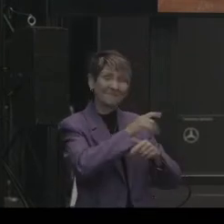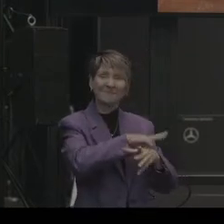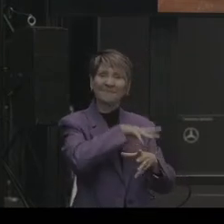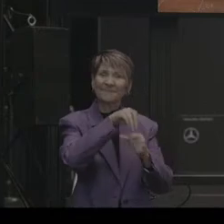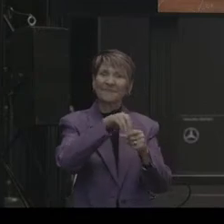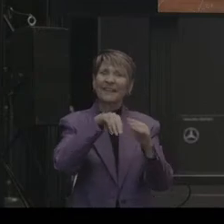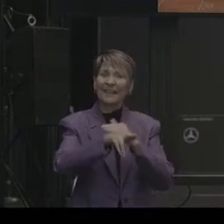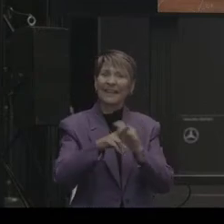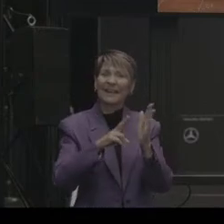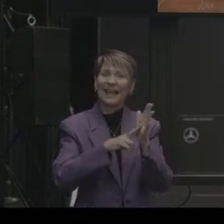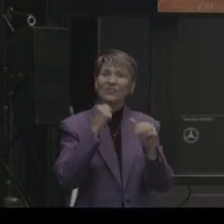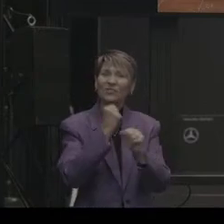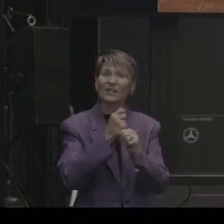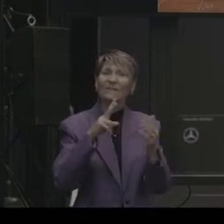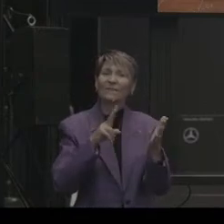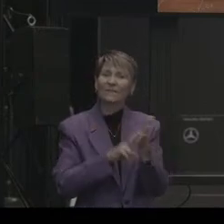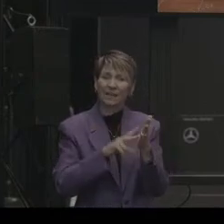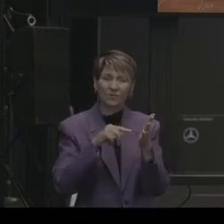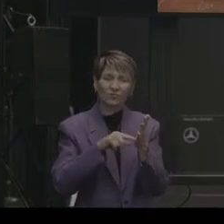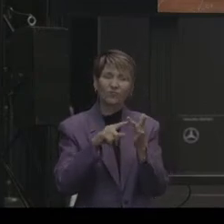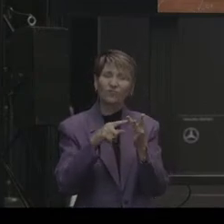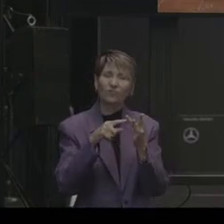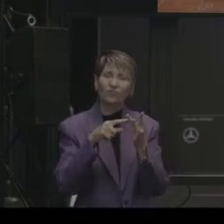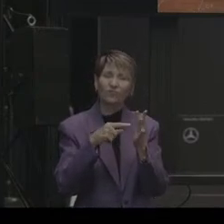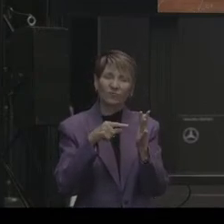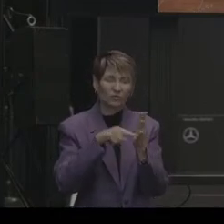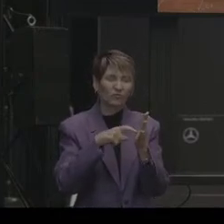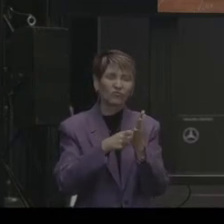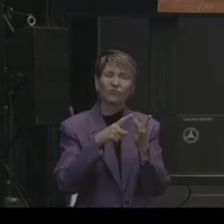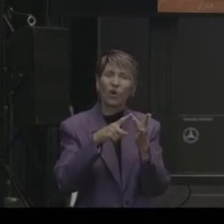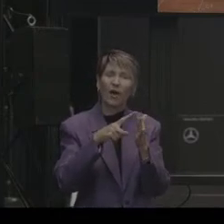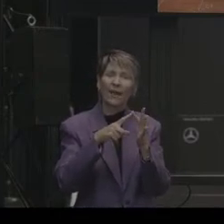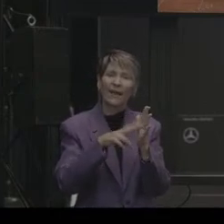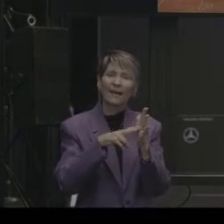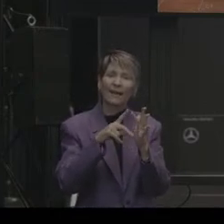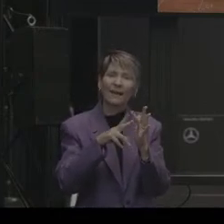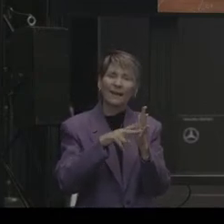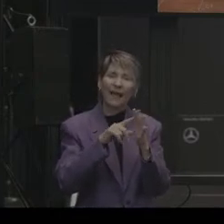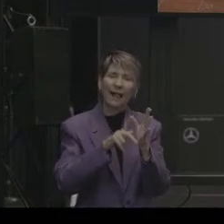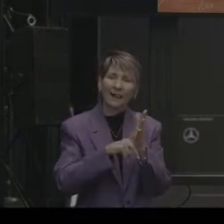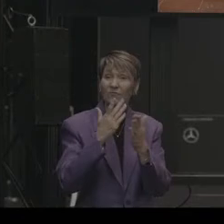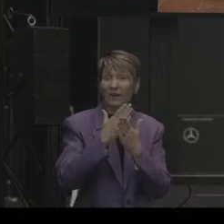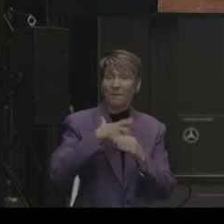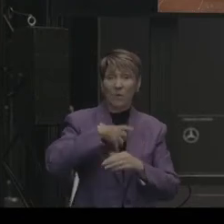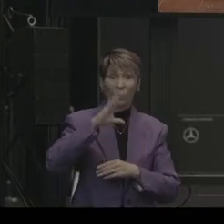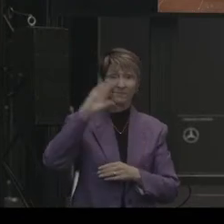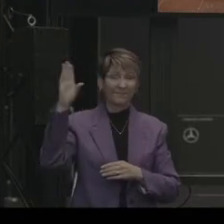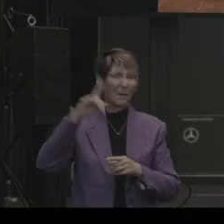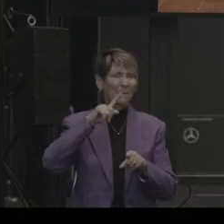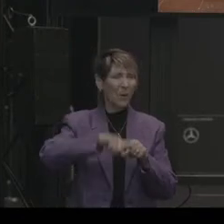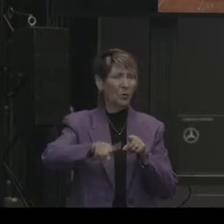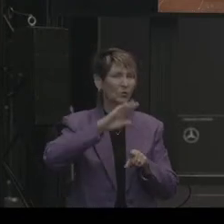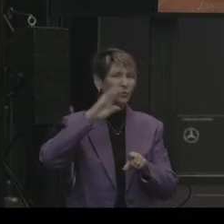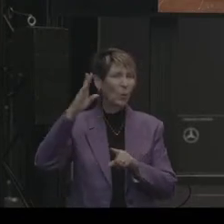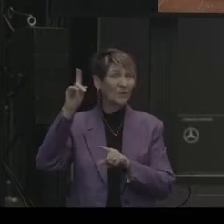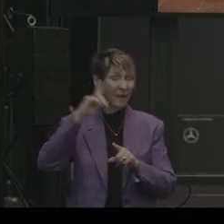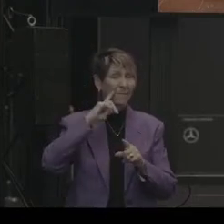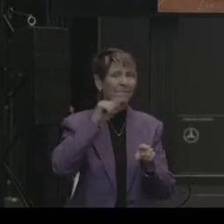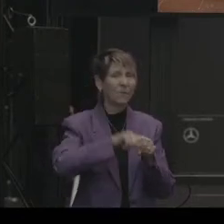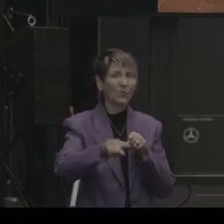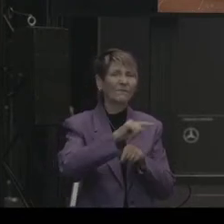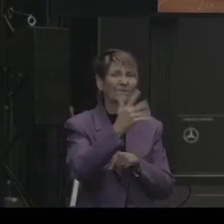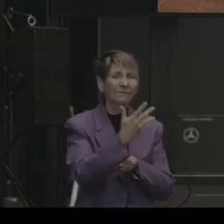Triennial. There's more talks to come today. They're 15 minutes, most of them, so they're really easy